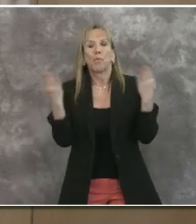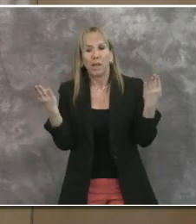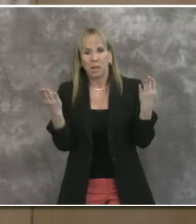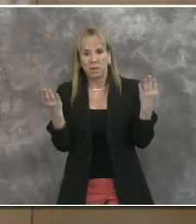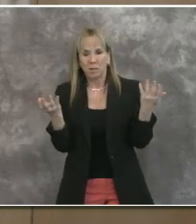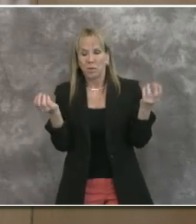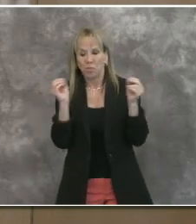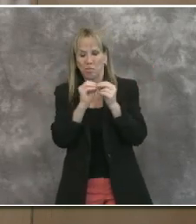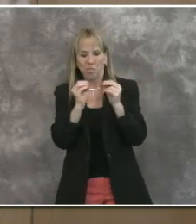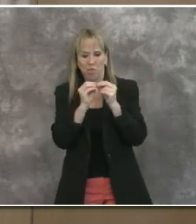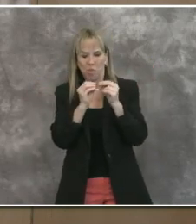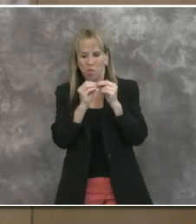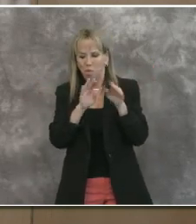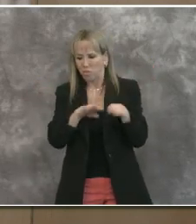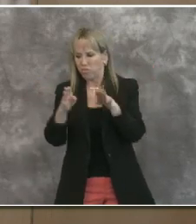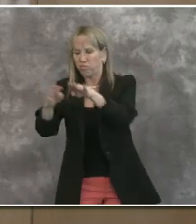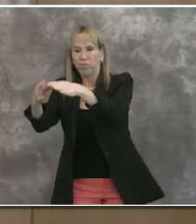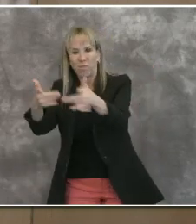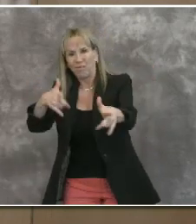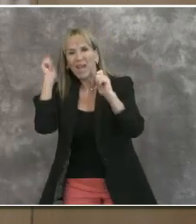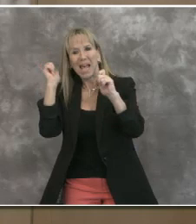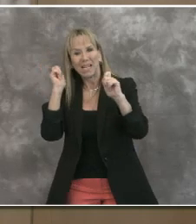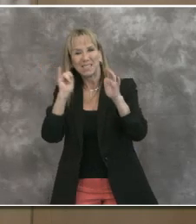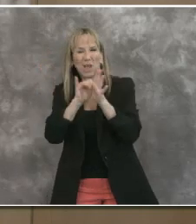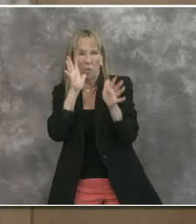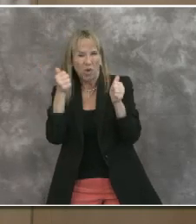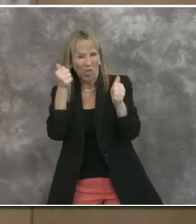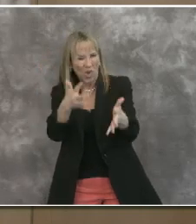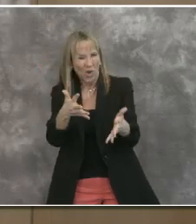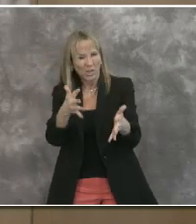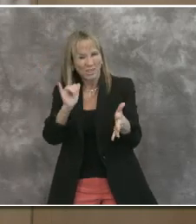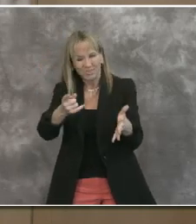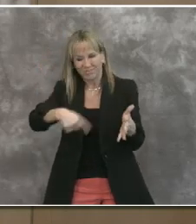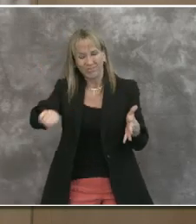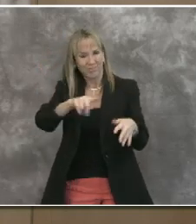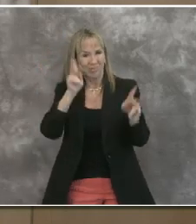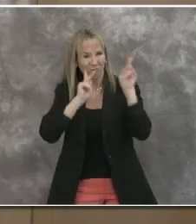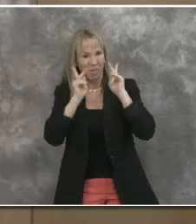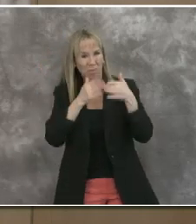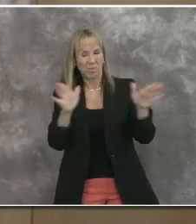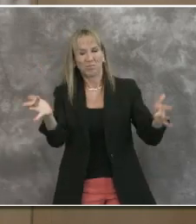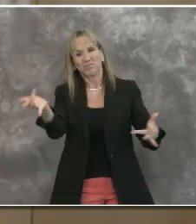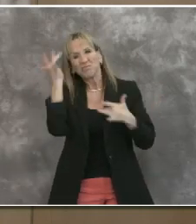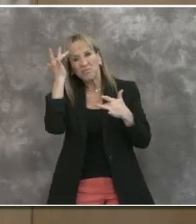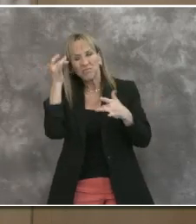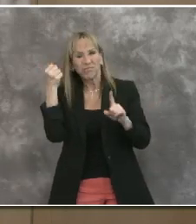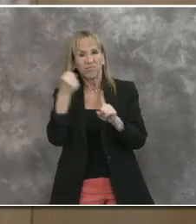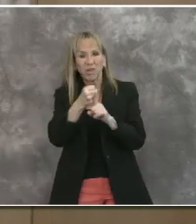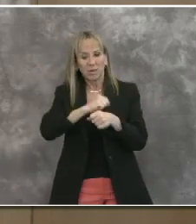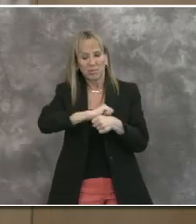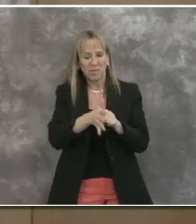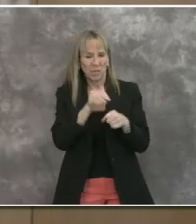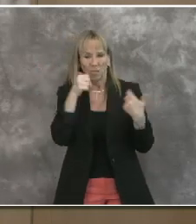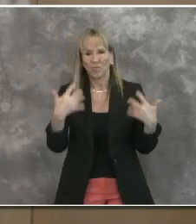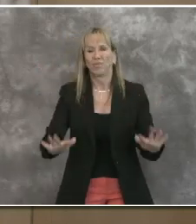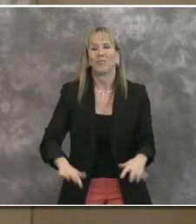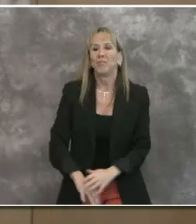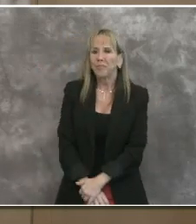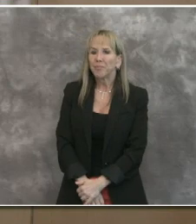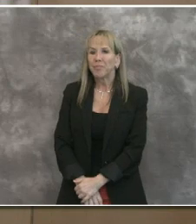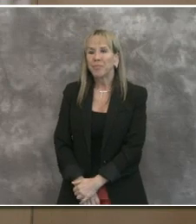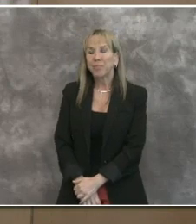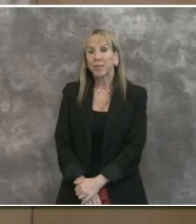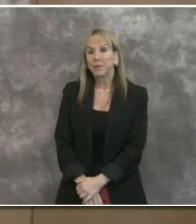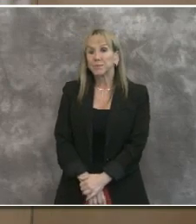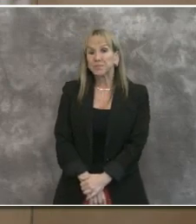more quickly than will cause an impact to the public's health. Thank you. Thank you.